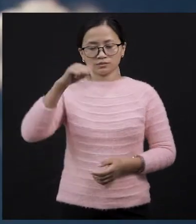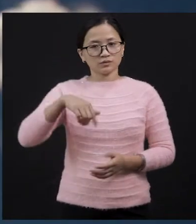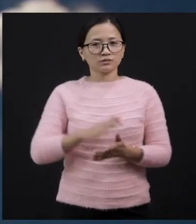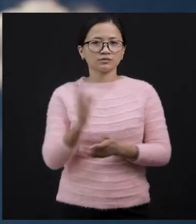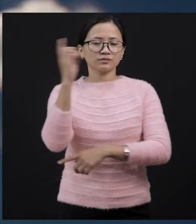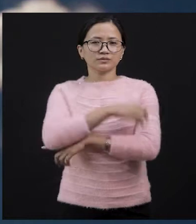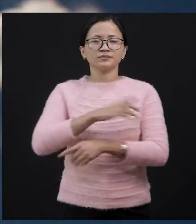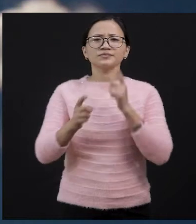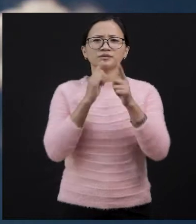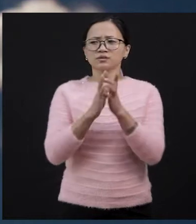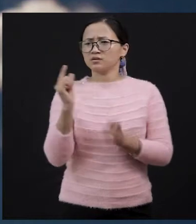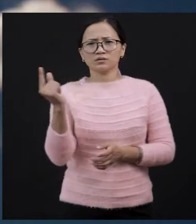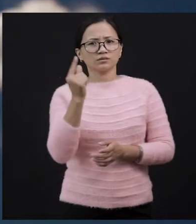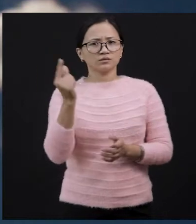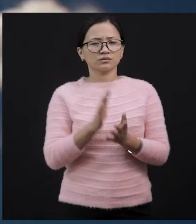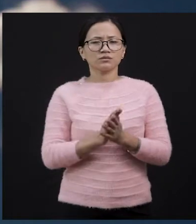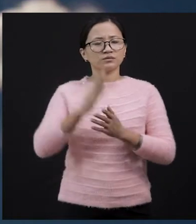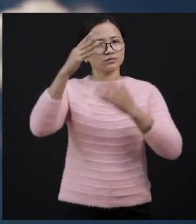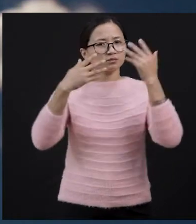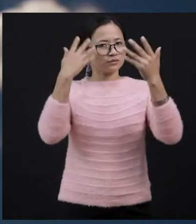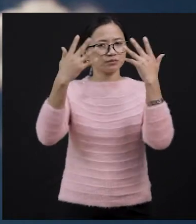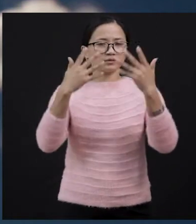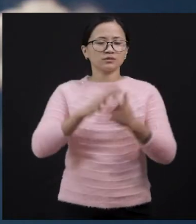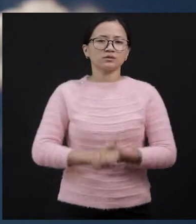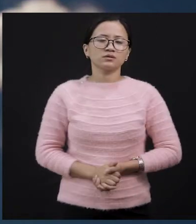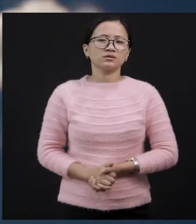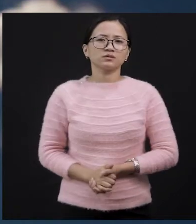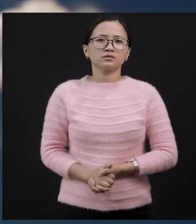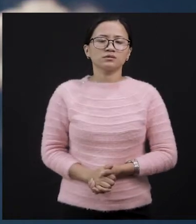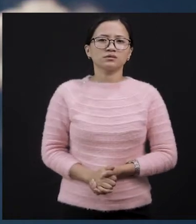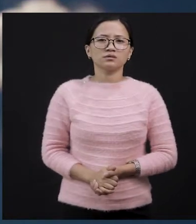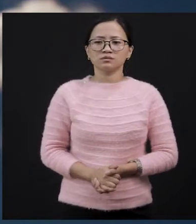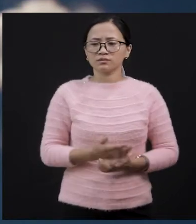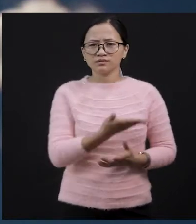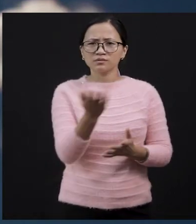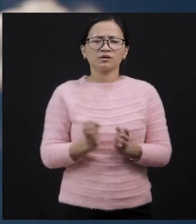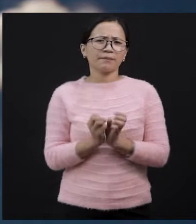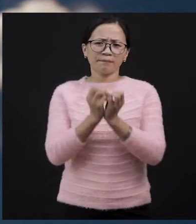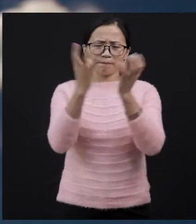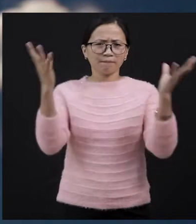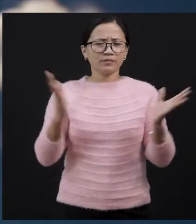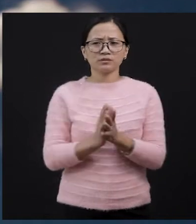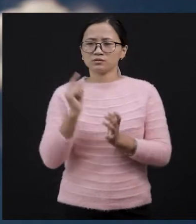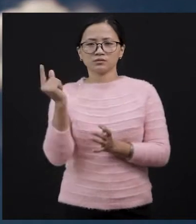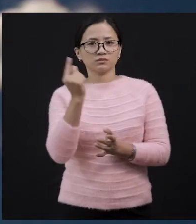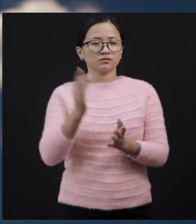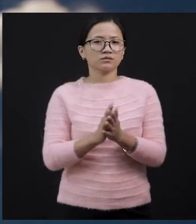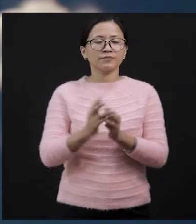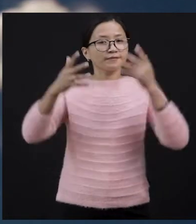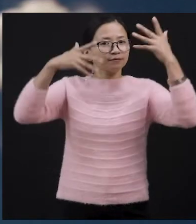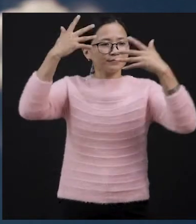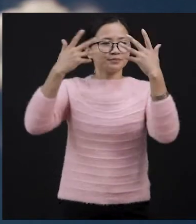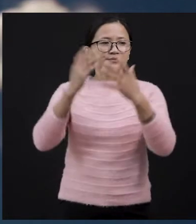let's discuss about the uses of air. Now, there are many uses of